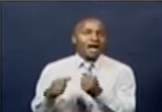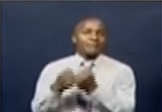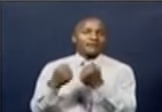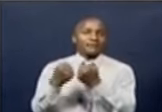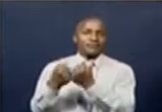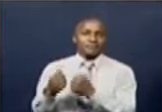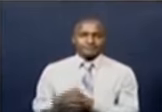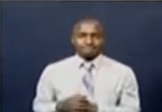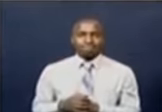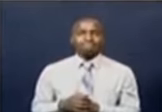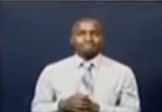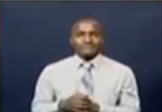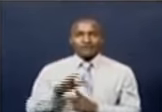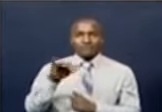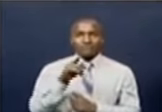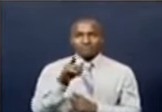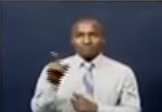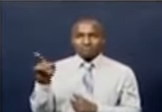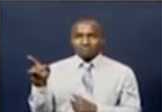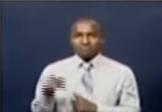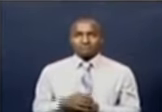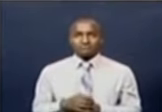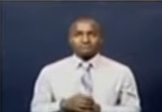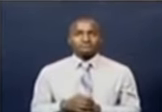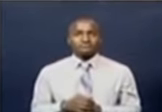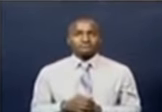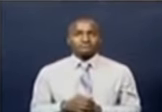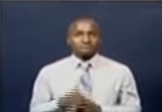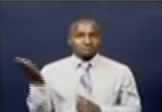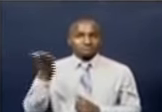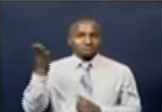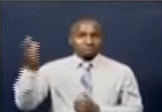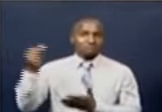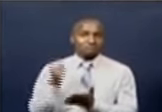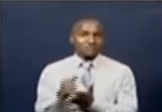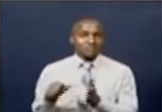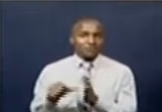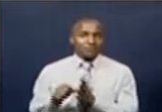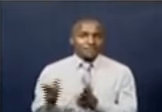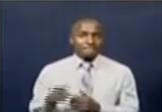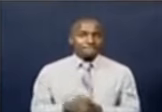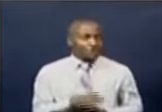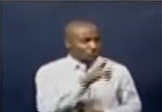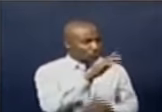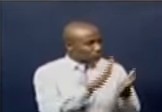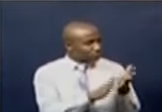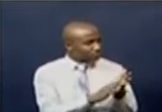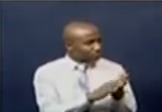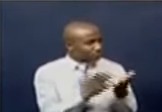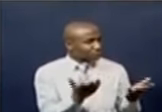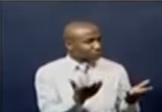So yeah, they come from the streets. Right. So, okay, you say they come from the streets. Okay, how do you suggest we go